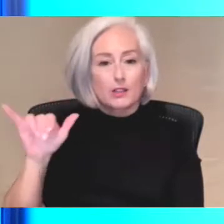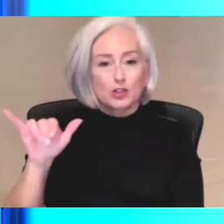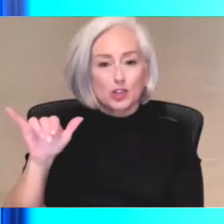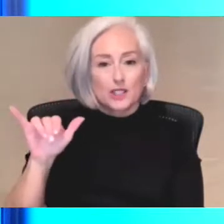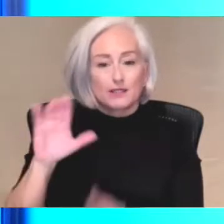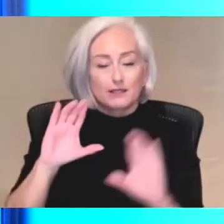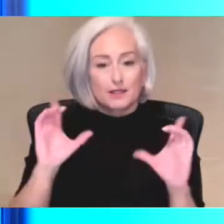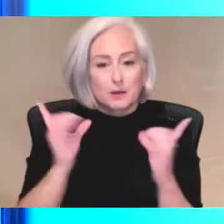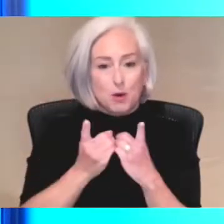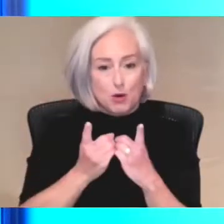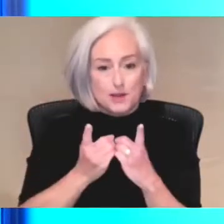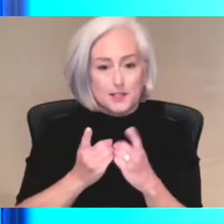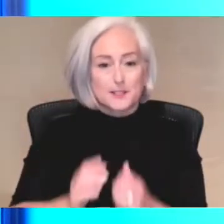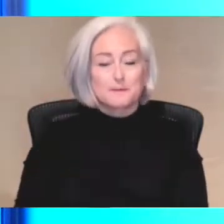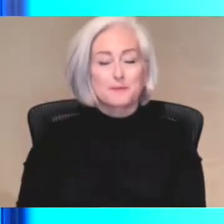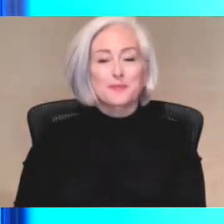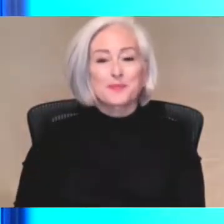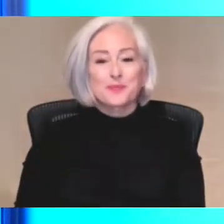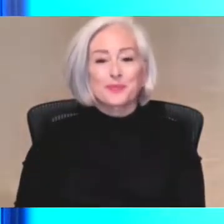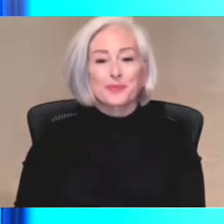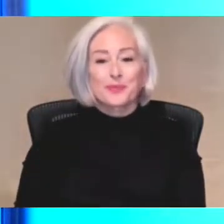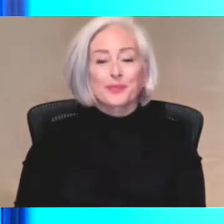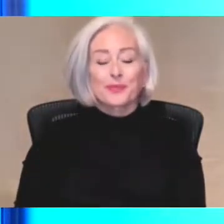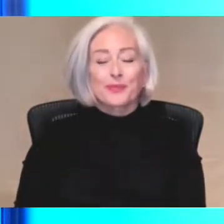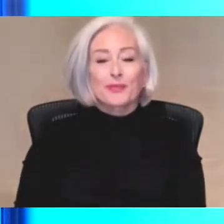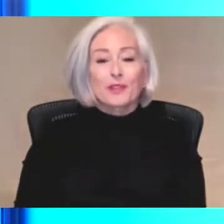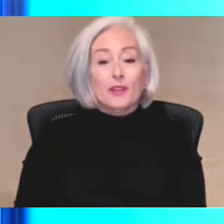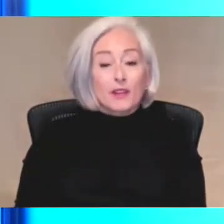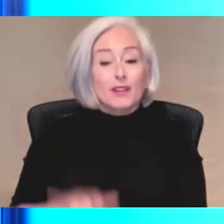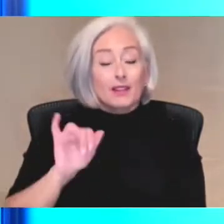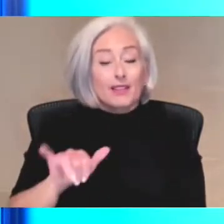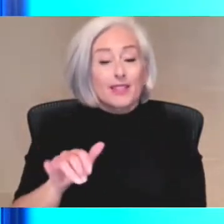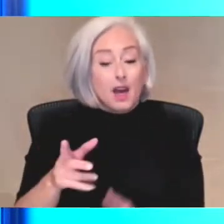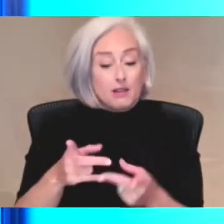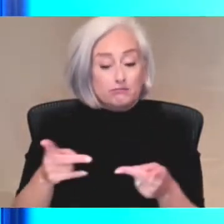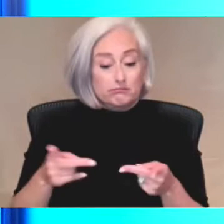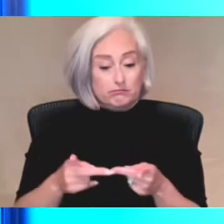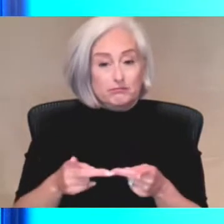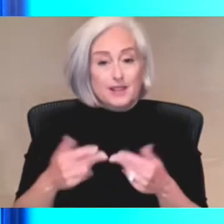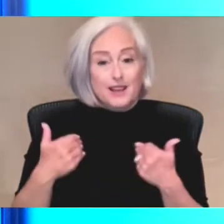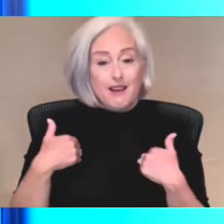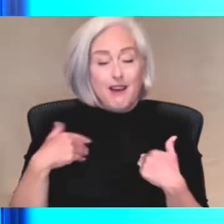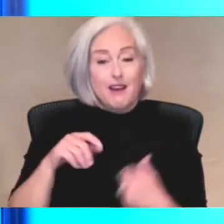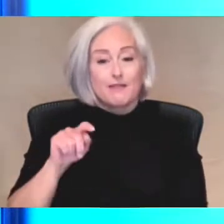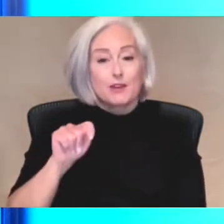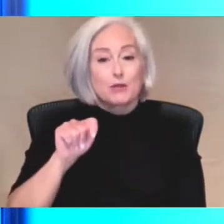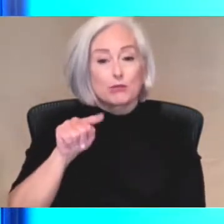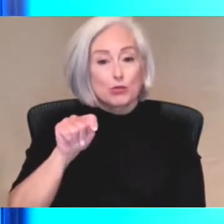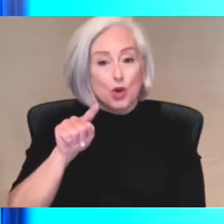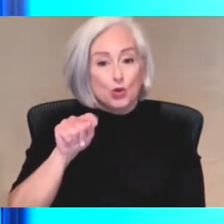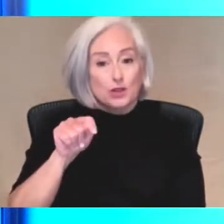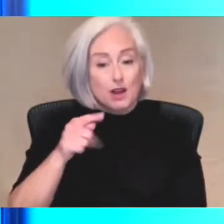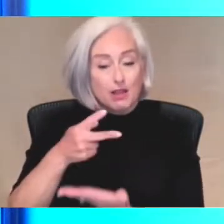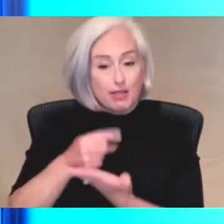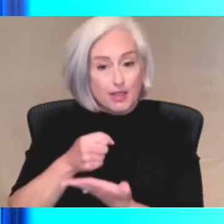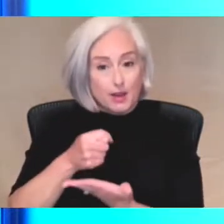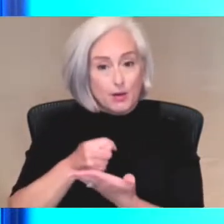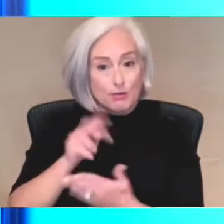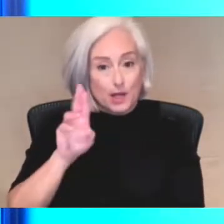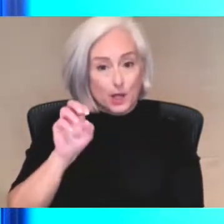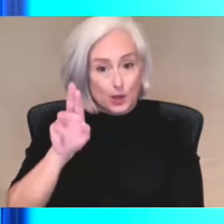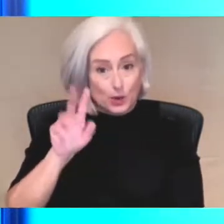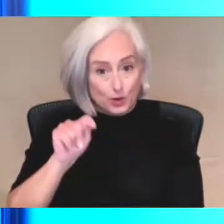And so the facility includes a proton therapy unit, but also a number